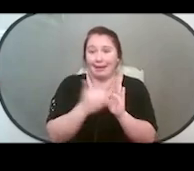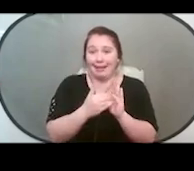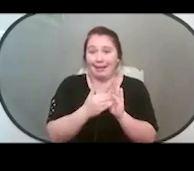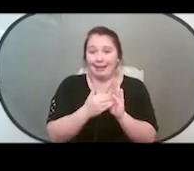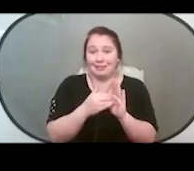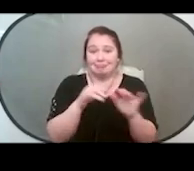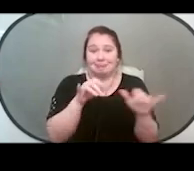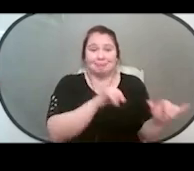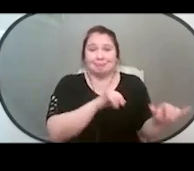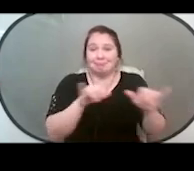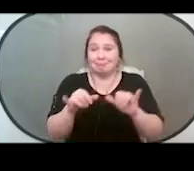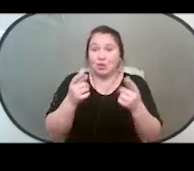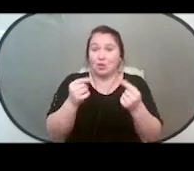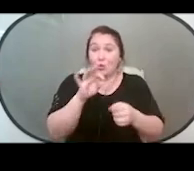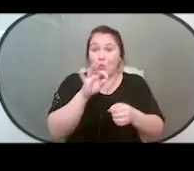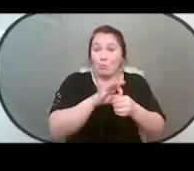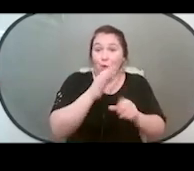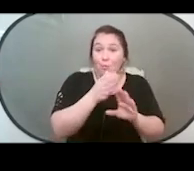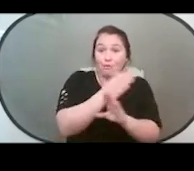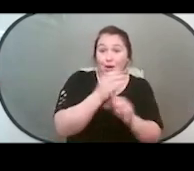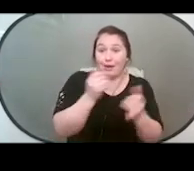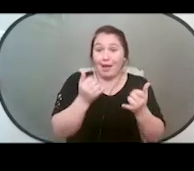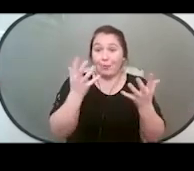was to pull before and then after. Yep, and now we're done.